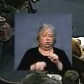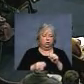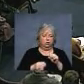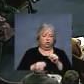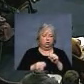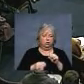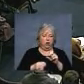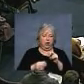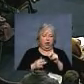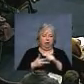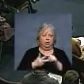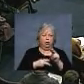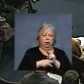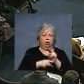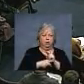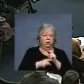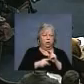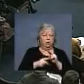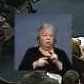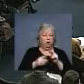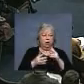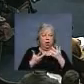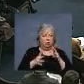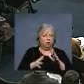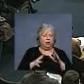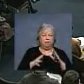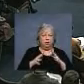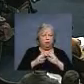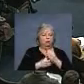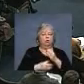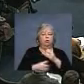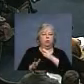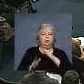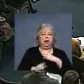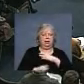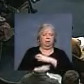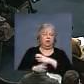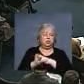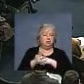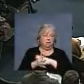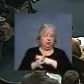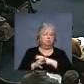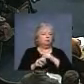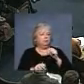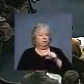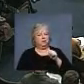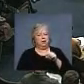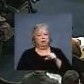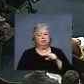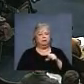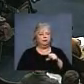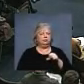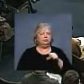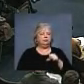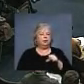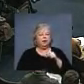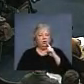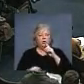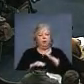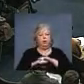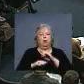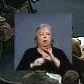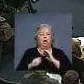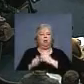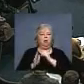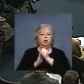and the uses were all through the Planning Commission. Is that correct? Yes, it's Okay. one And to the unified. board for the ordinance that's on our agenda next week.